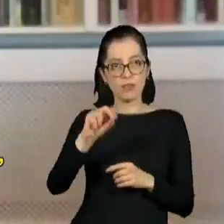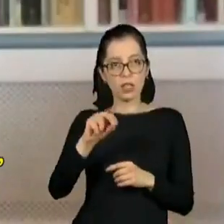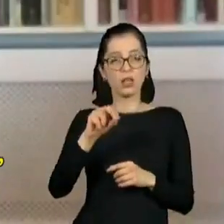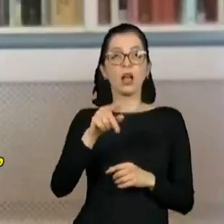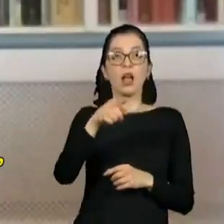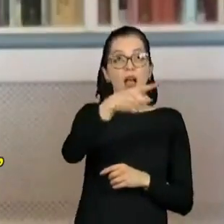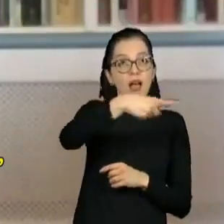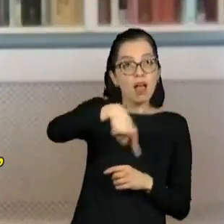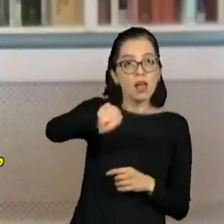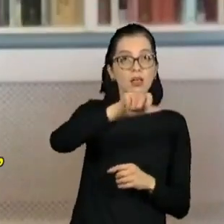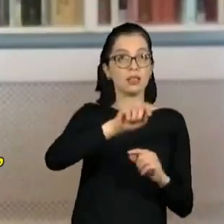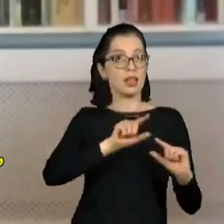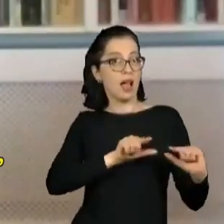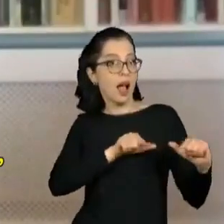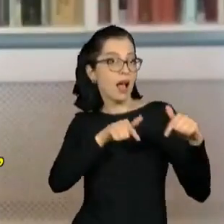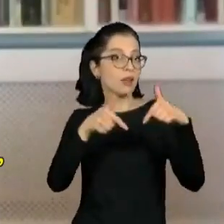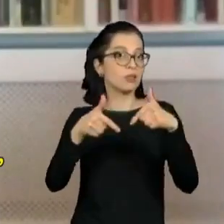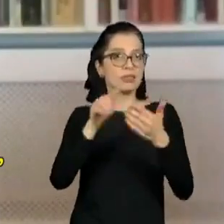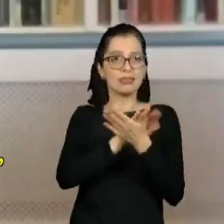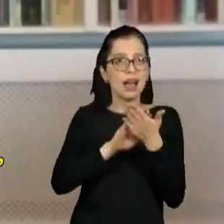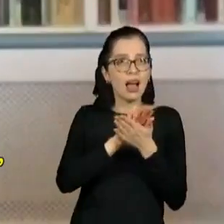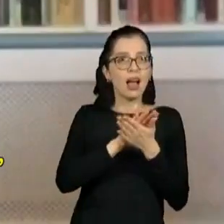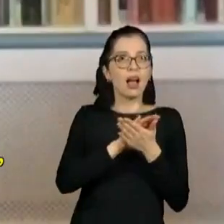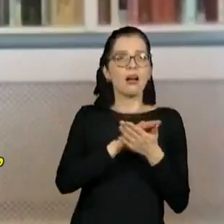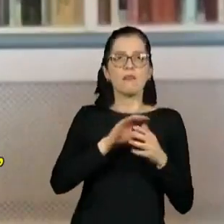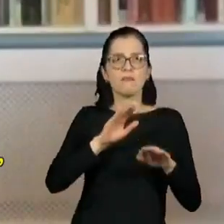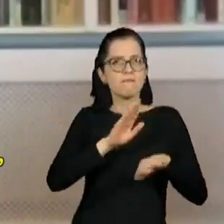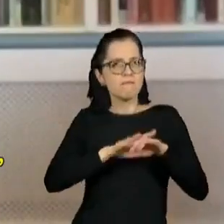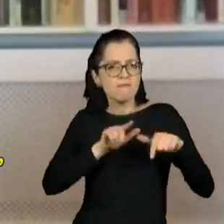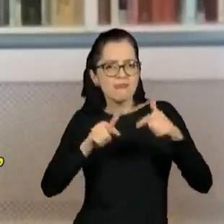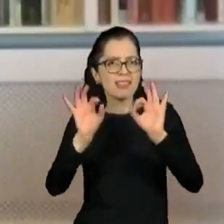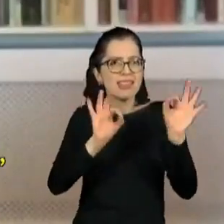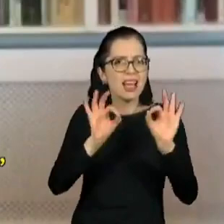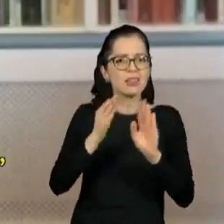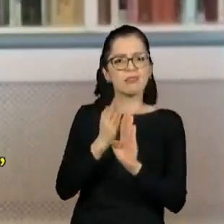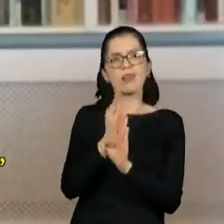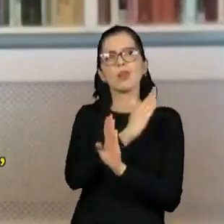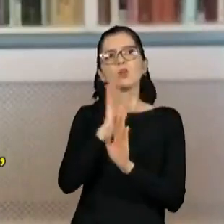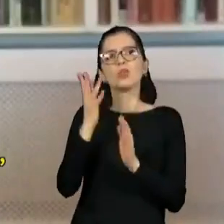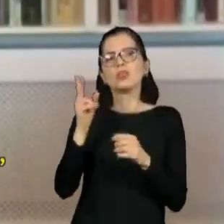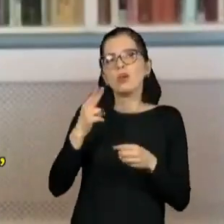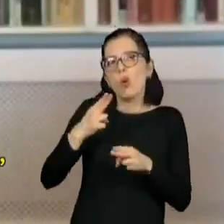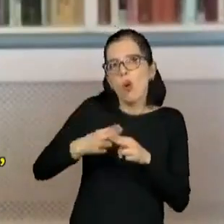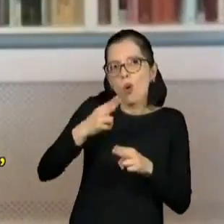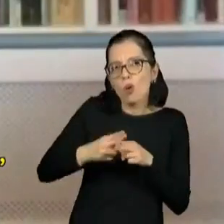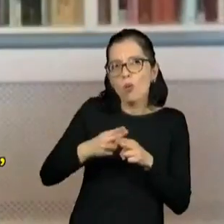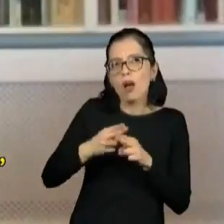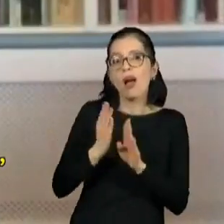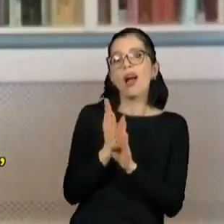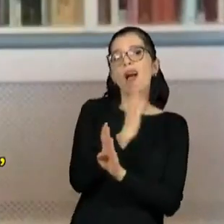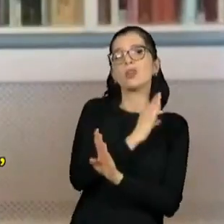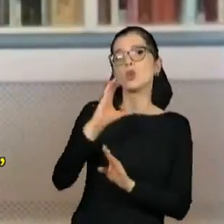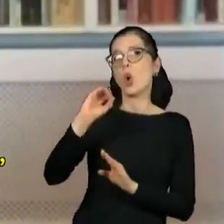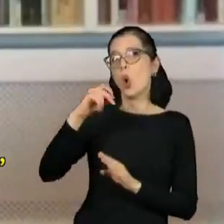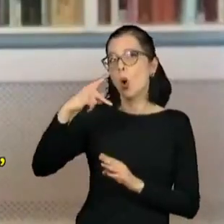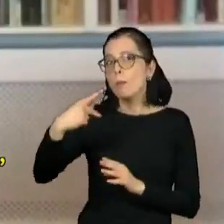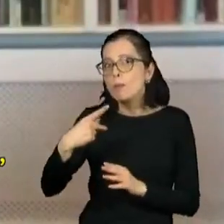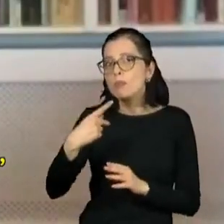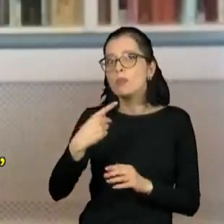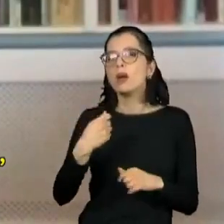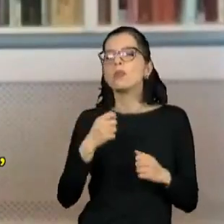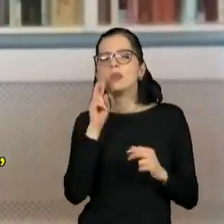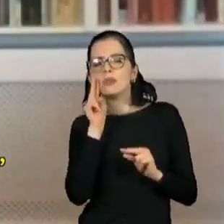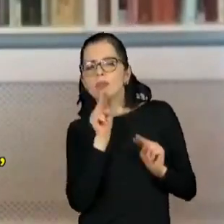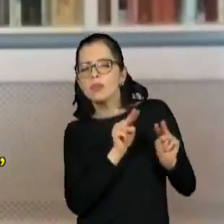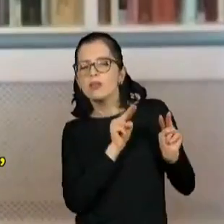don't, step up much more than they've done, and they do it in Rome before COP,